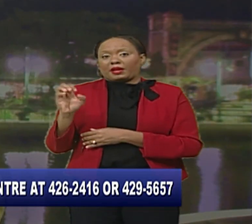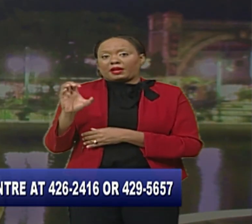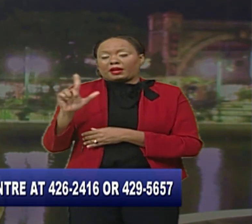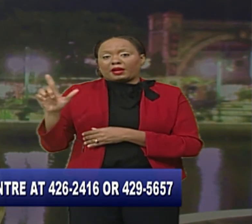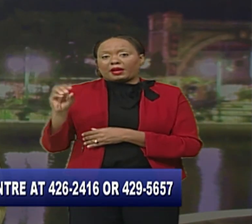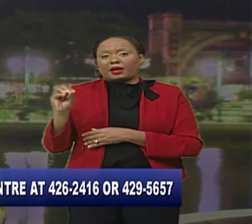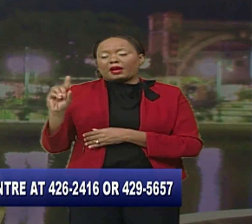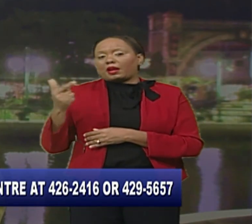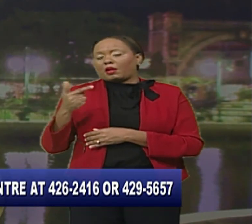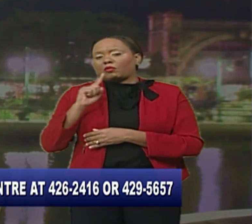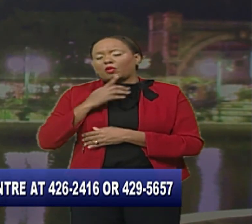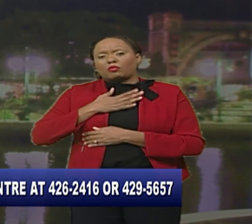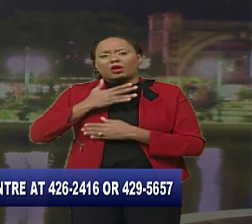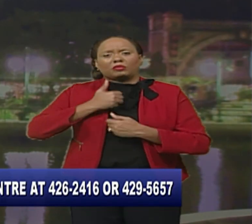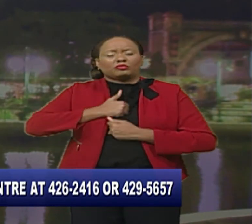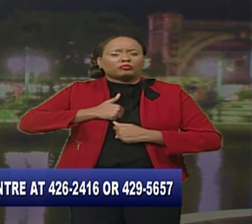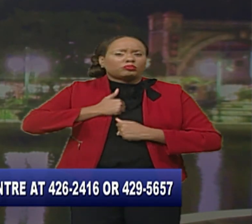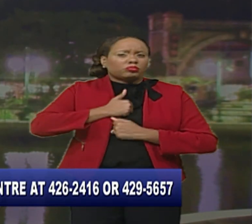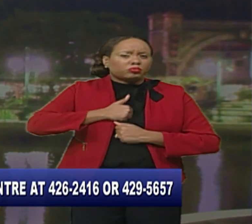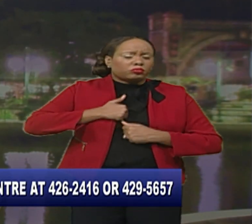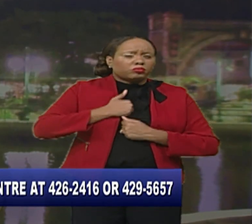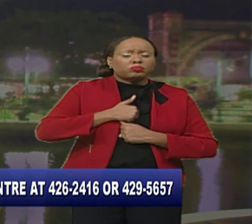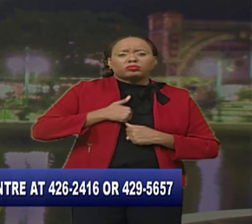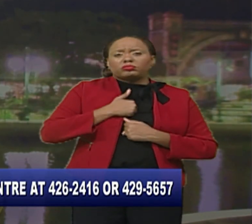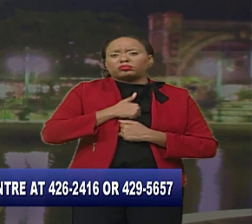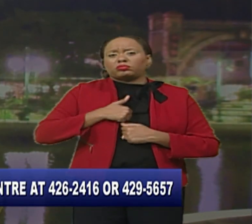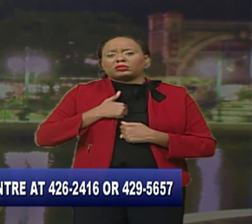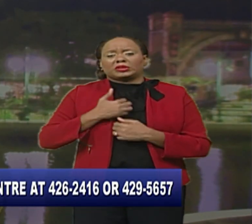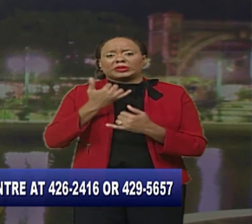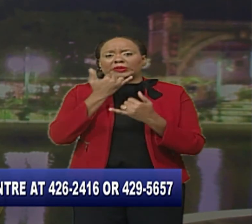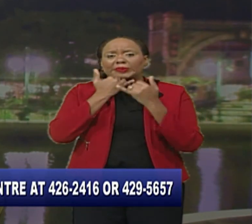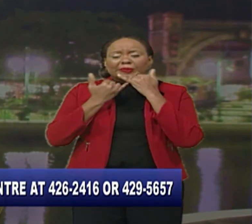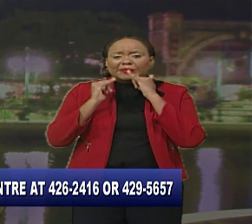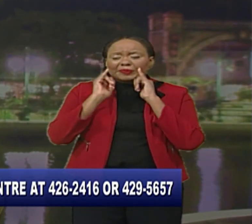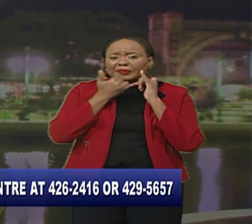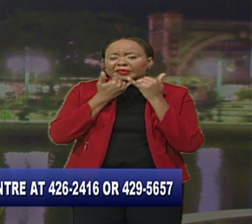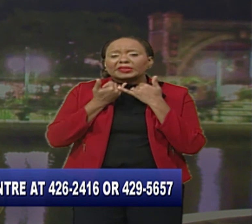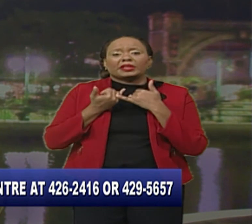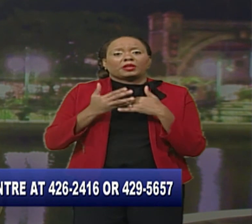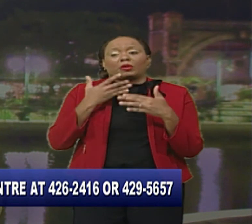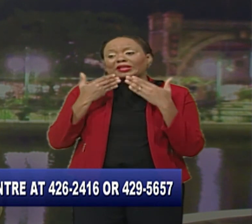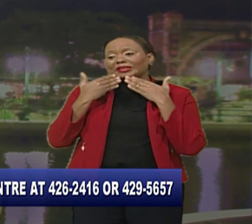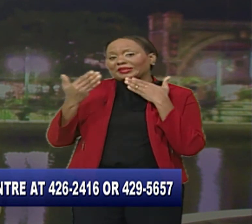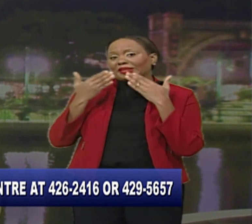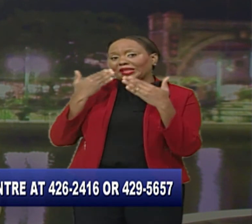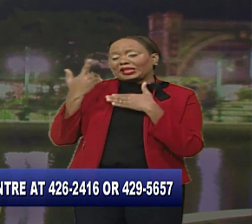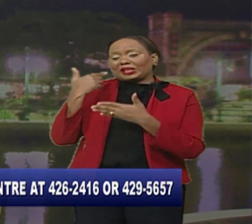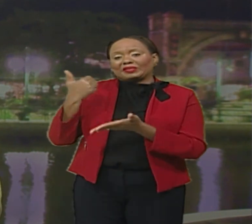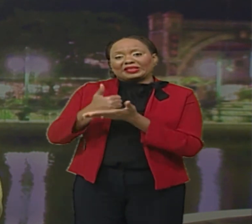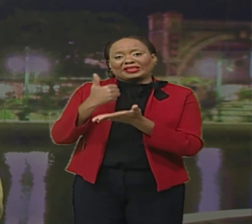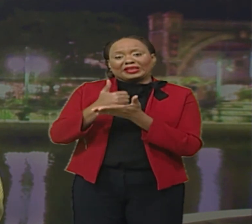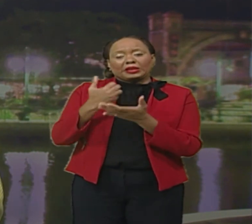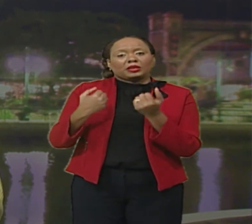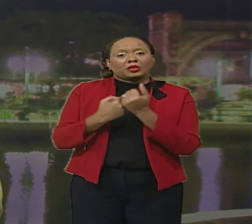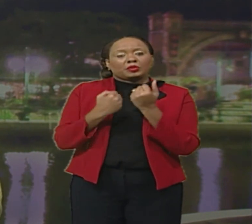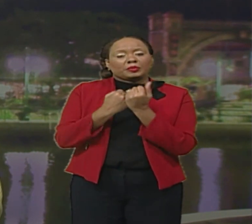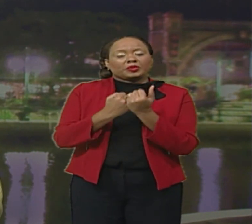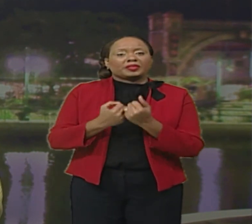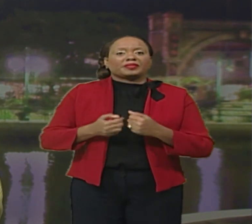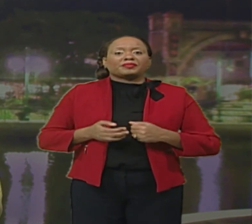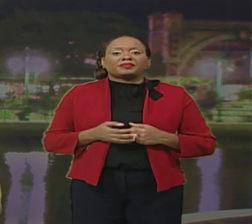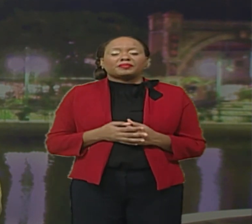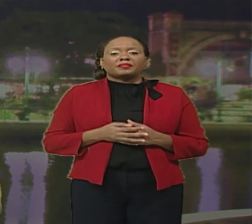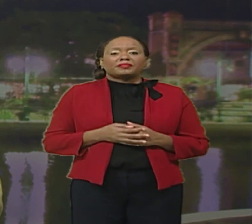Barbadian market. They apologize for any inconvenience caused and thank you, the public, for your attention in this